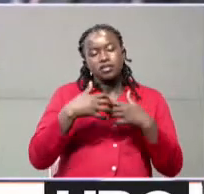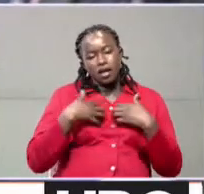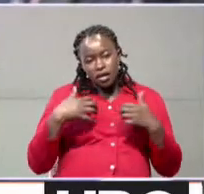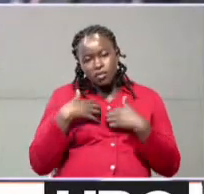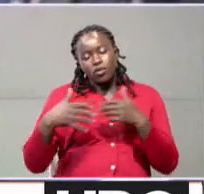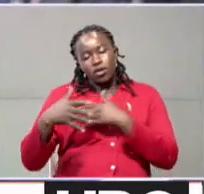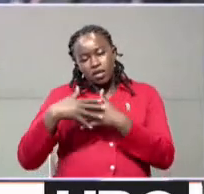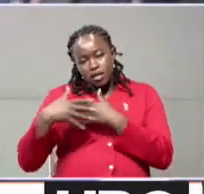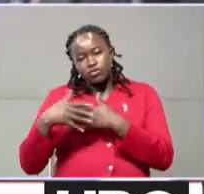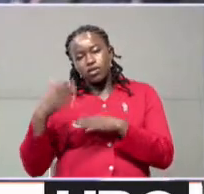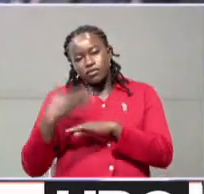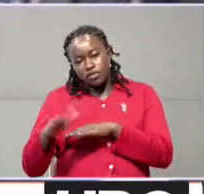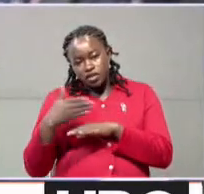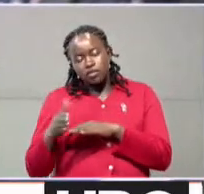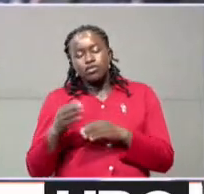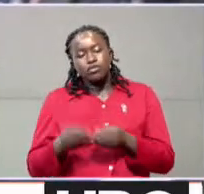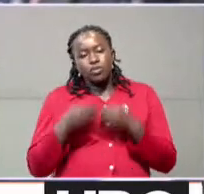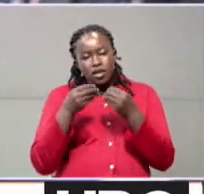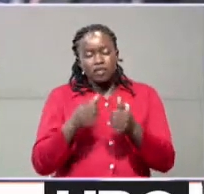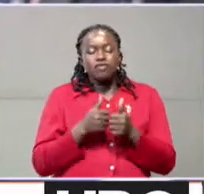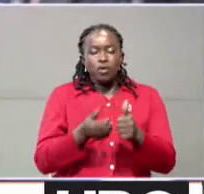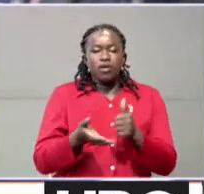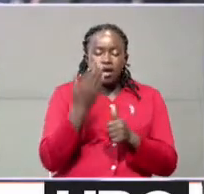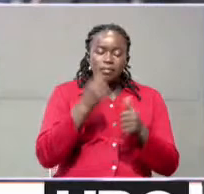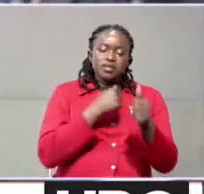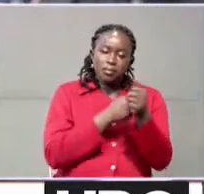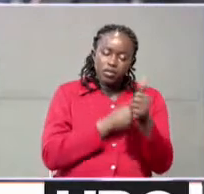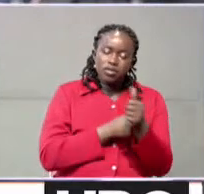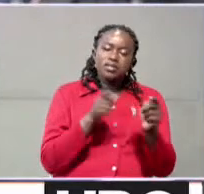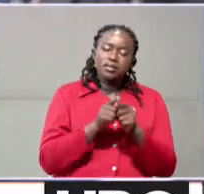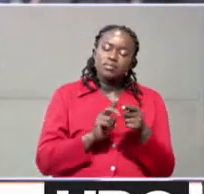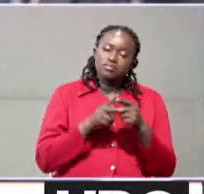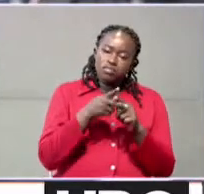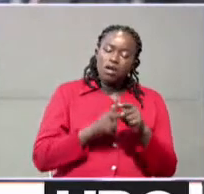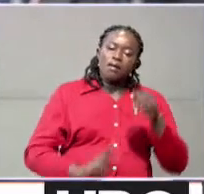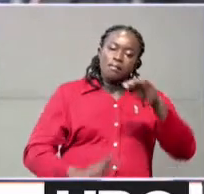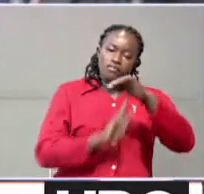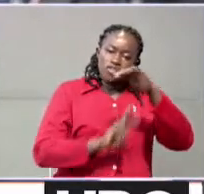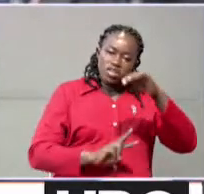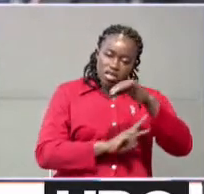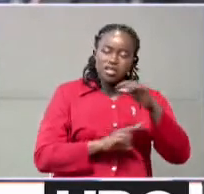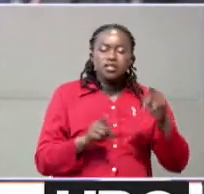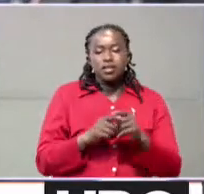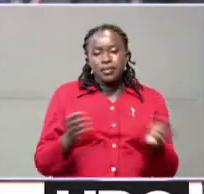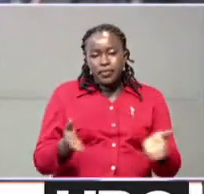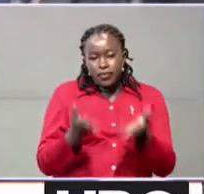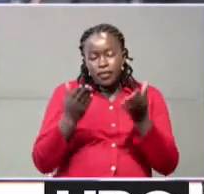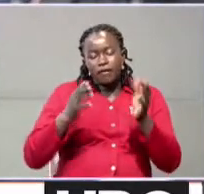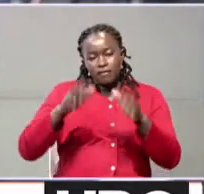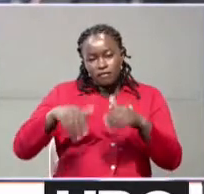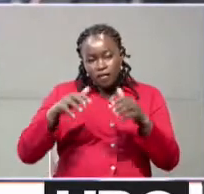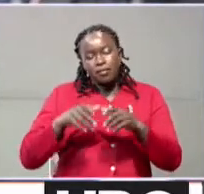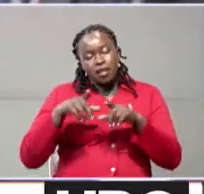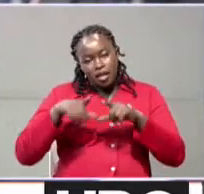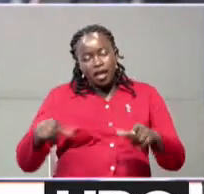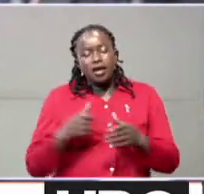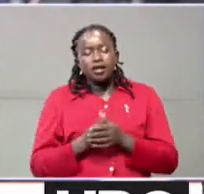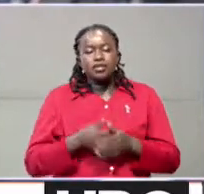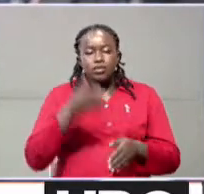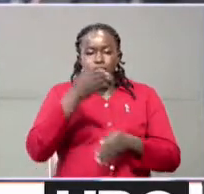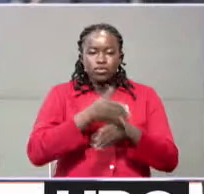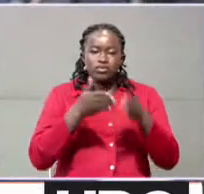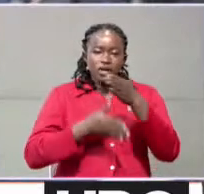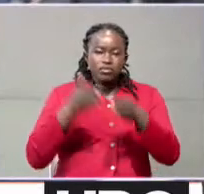provide a forup support including repair of bridges restoration of farmlands reconstruction of